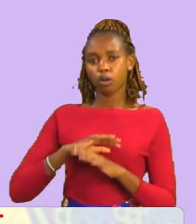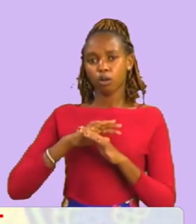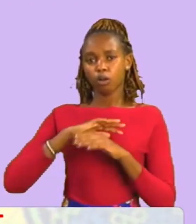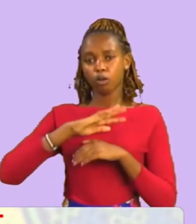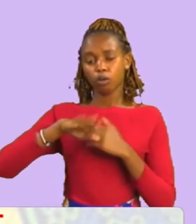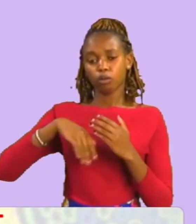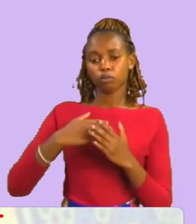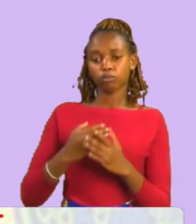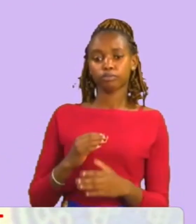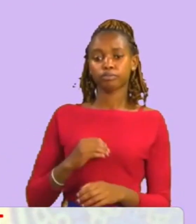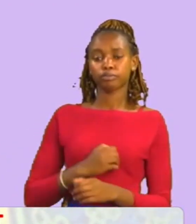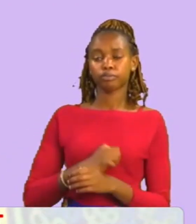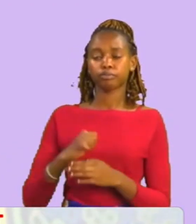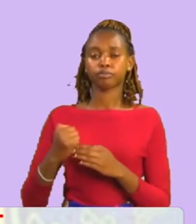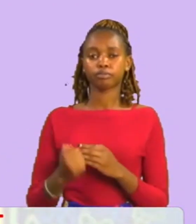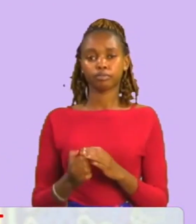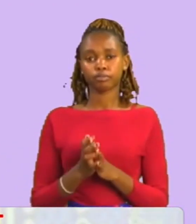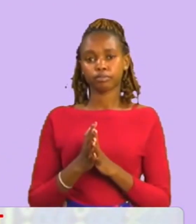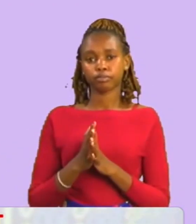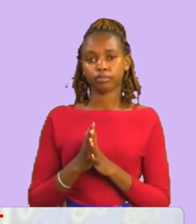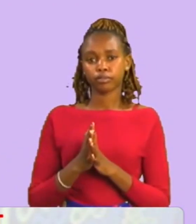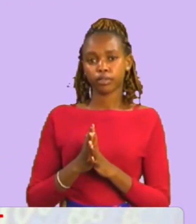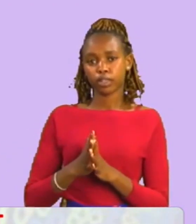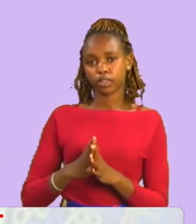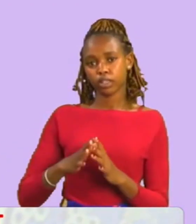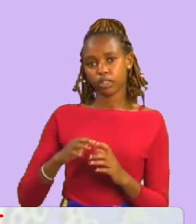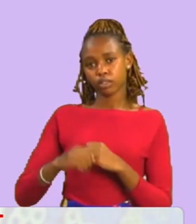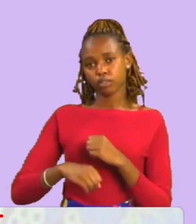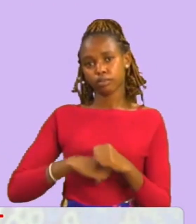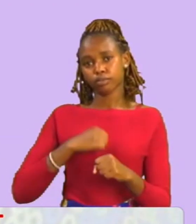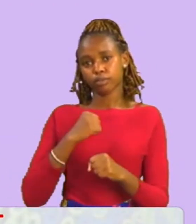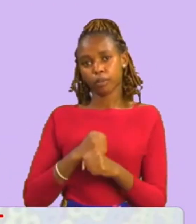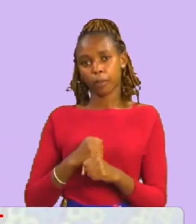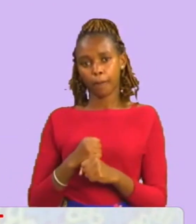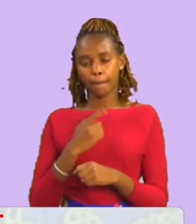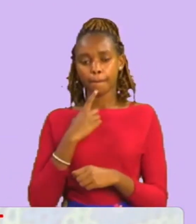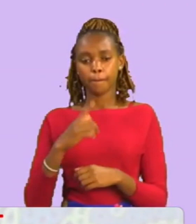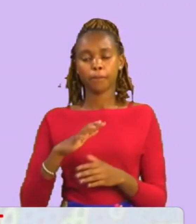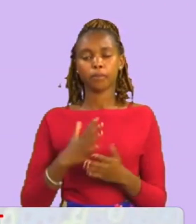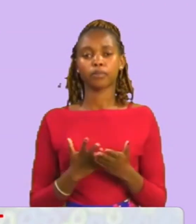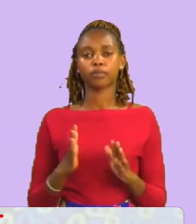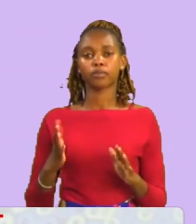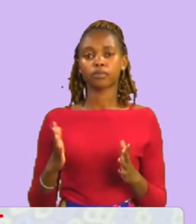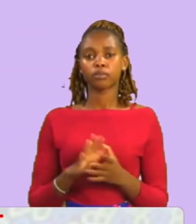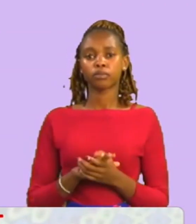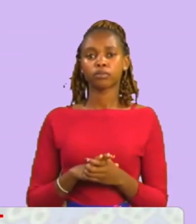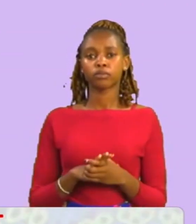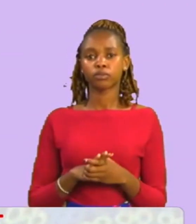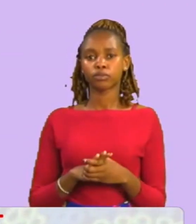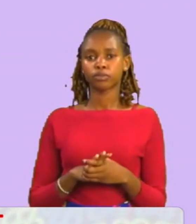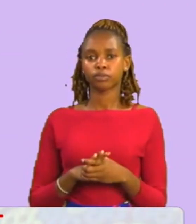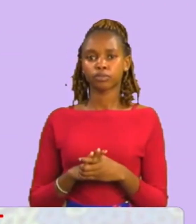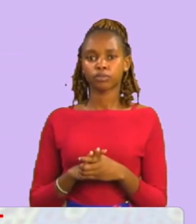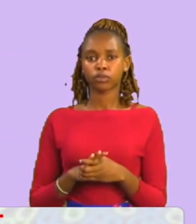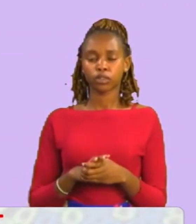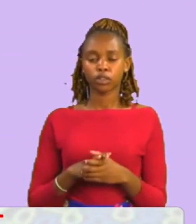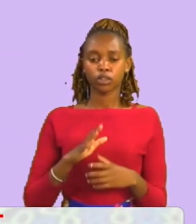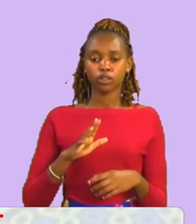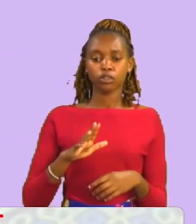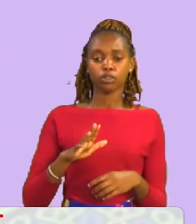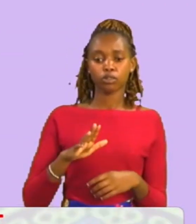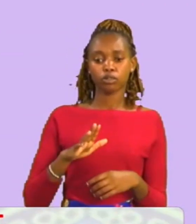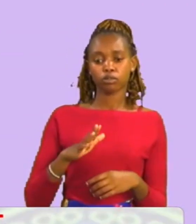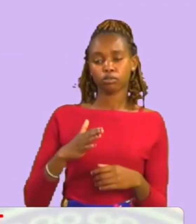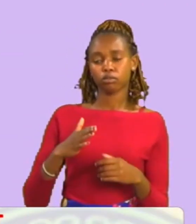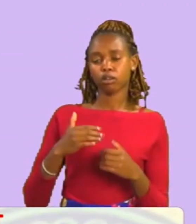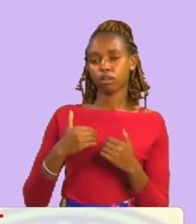going to bomb last all of you vile nafaa. Yes, left, right and center, because let me tell you something. Yes, you've had you might be having your lowest